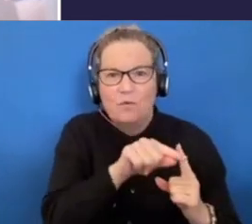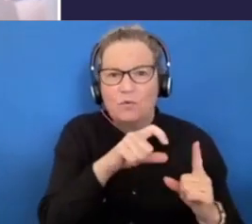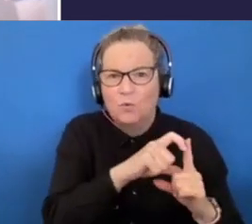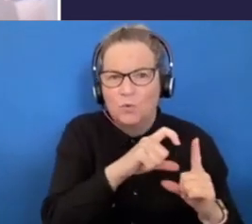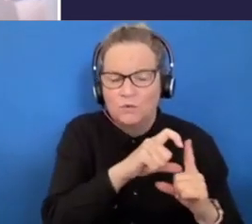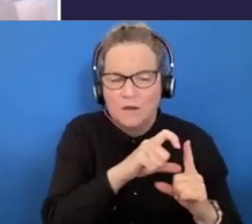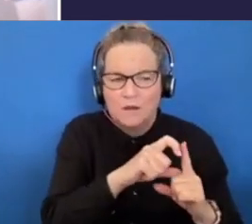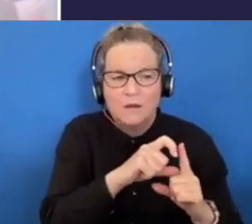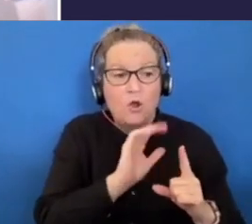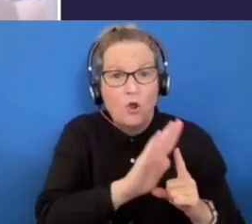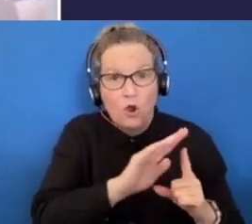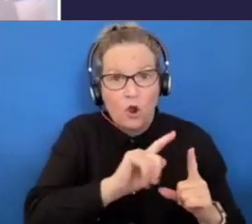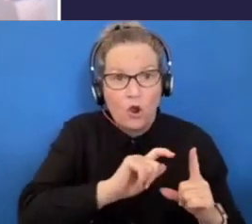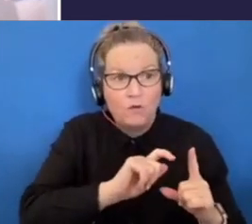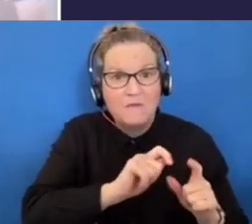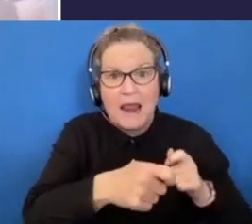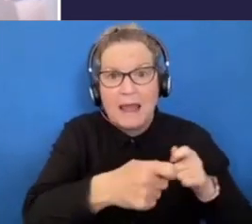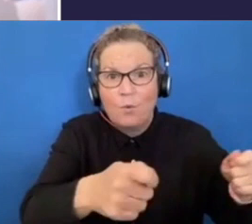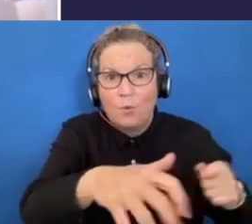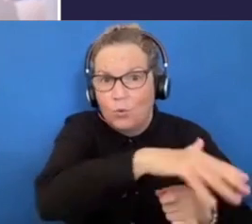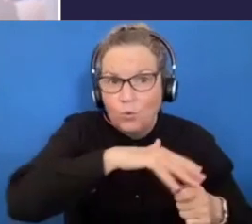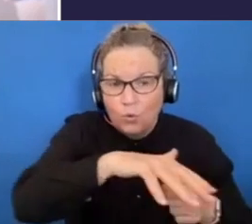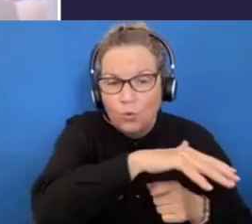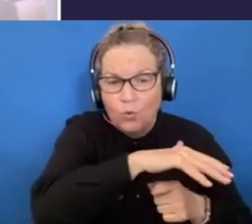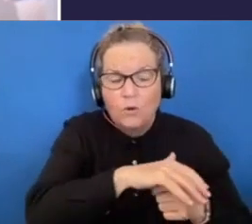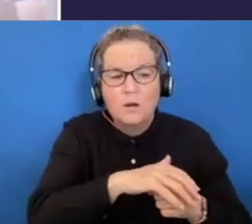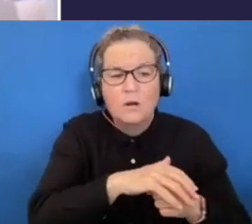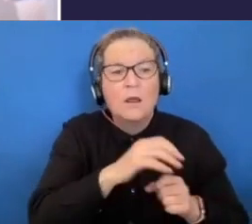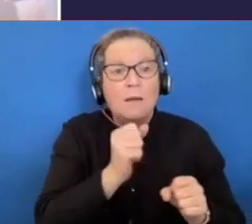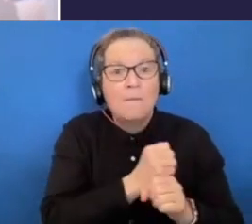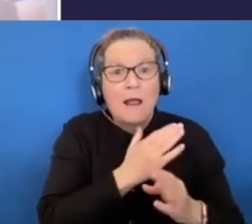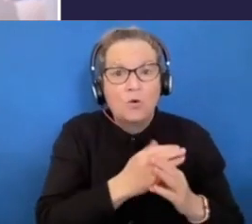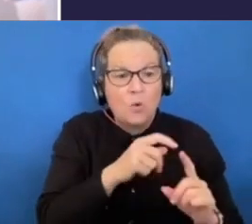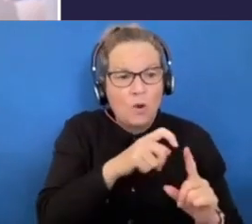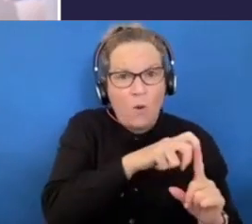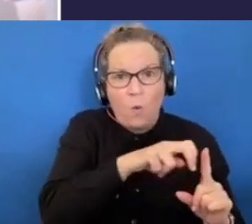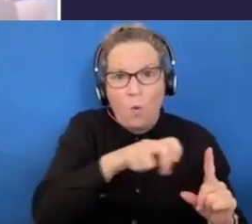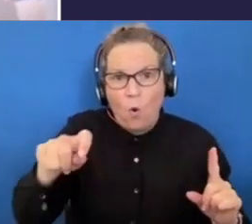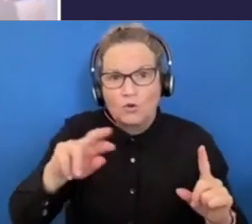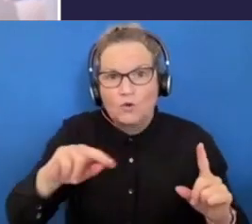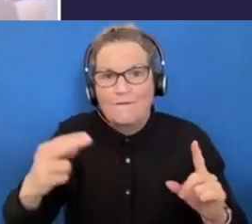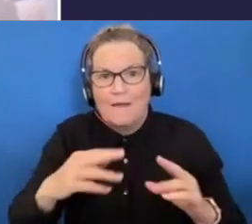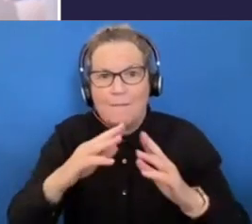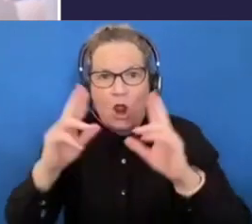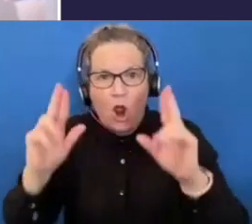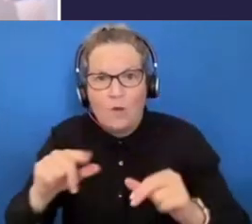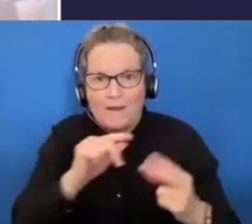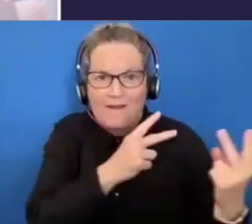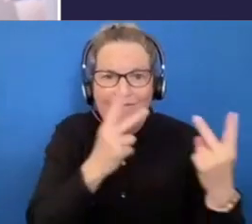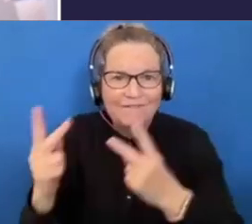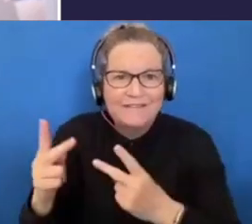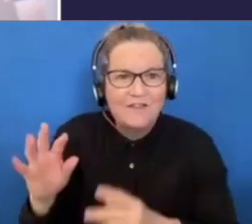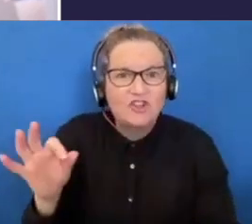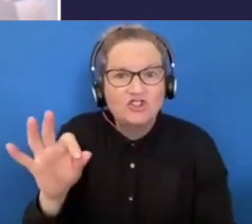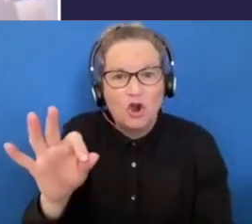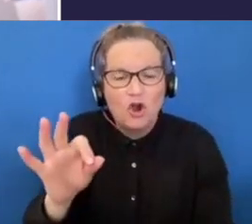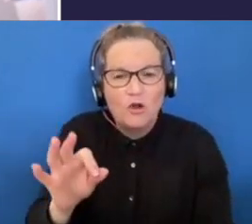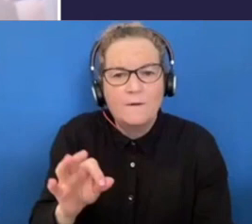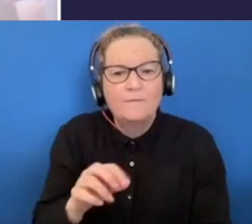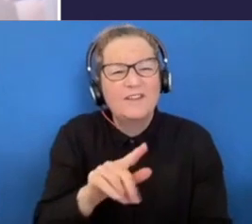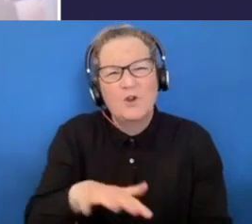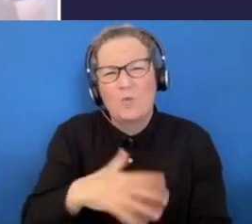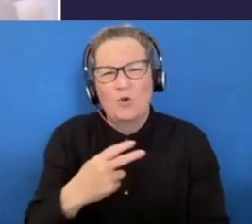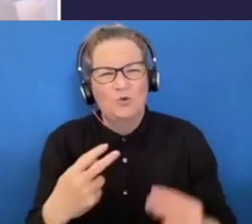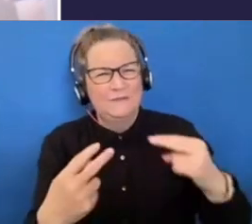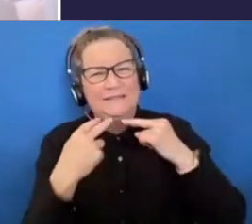her neighbourhood. We needed it to be walking distance back to the family home so that she could visit the dogs. You know, she wasn't that interested in seeing us, but she